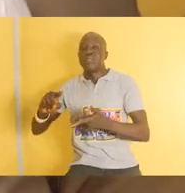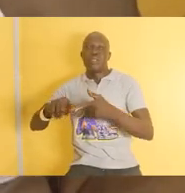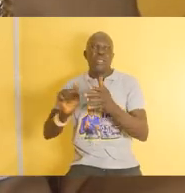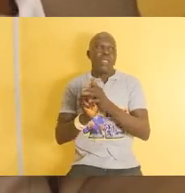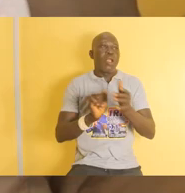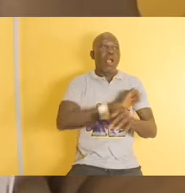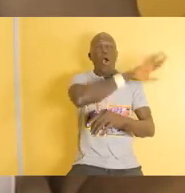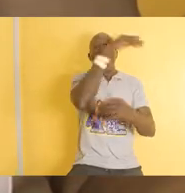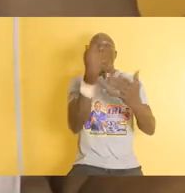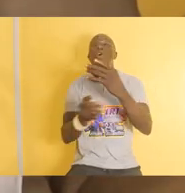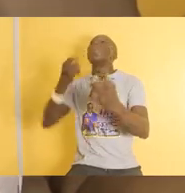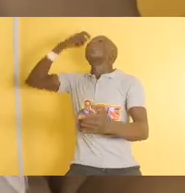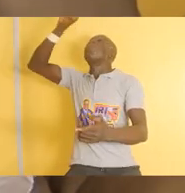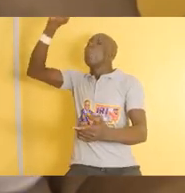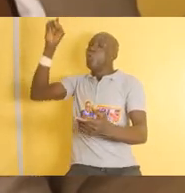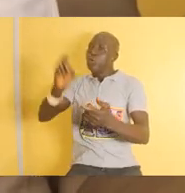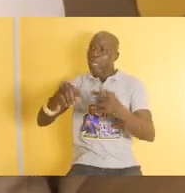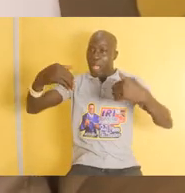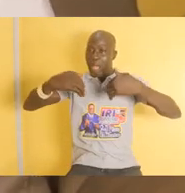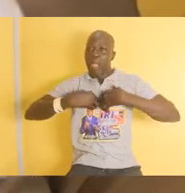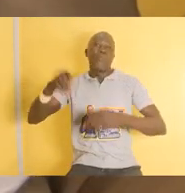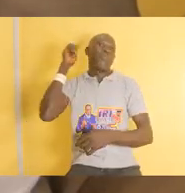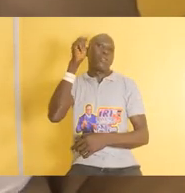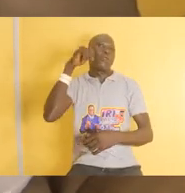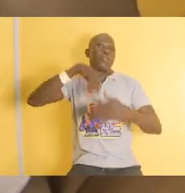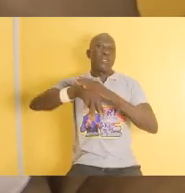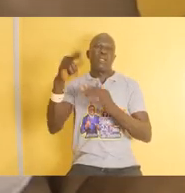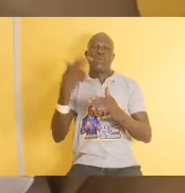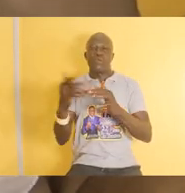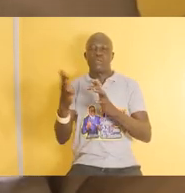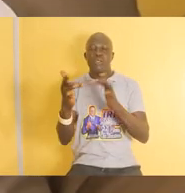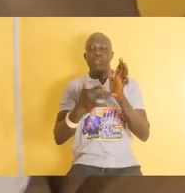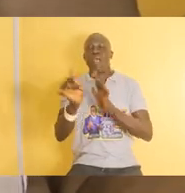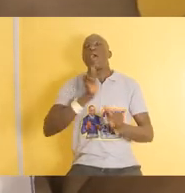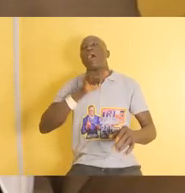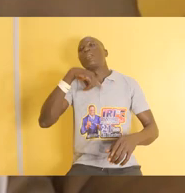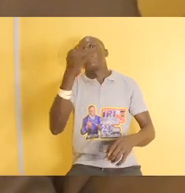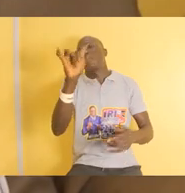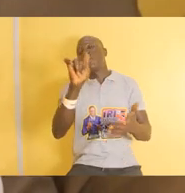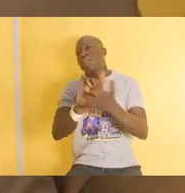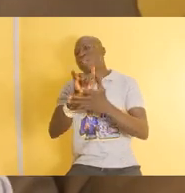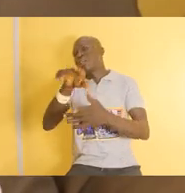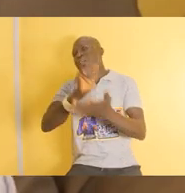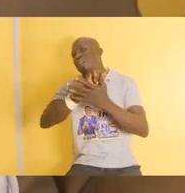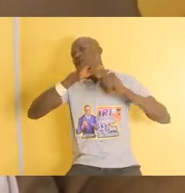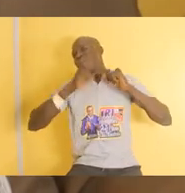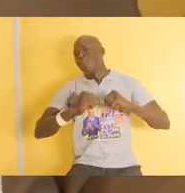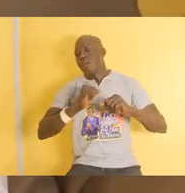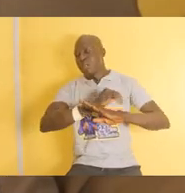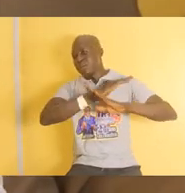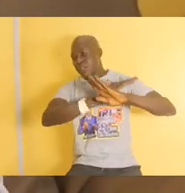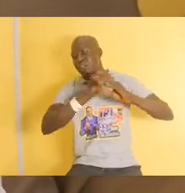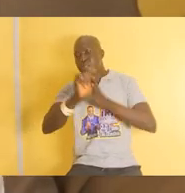Ni afiko le you must have testimony ni oruko Jesu ki ni Jesus Christ mo so fun pe agbara to da ere e